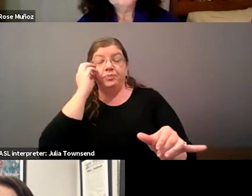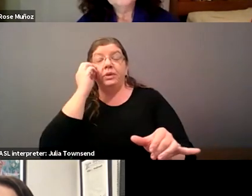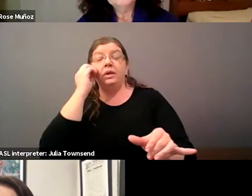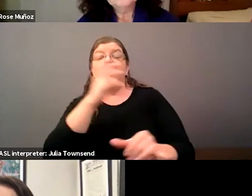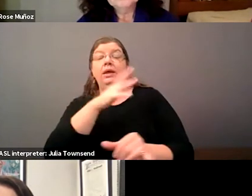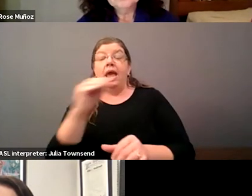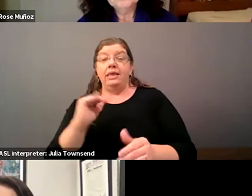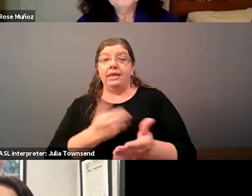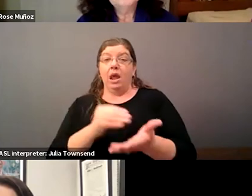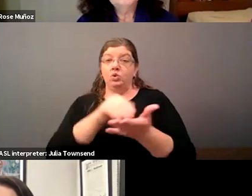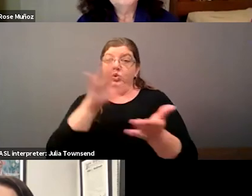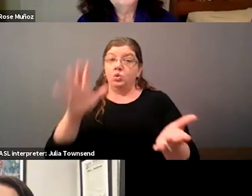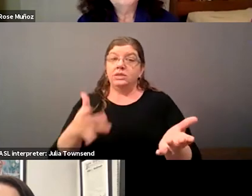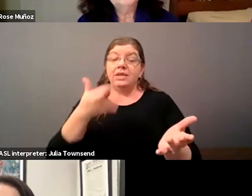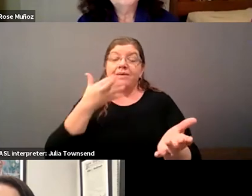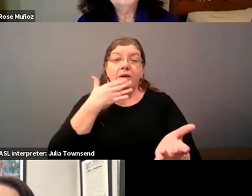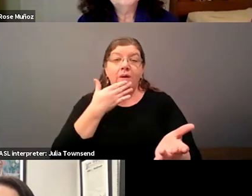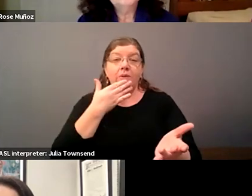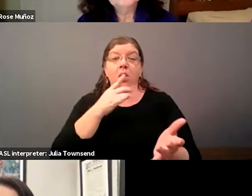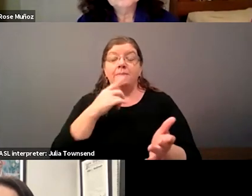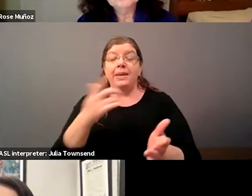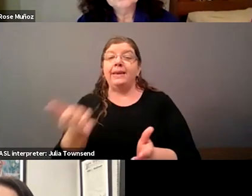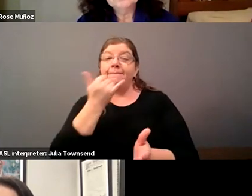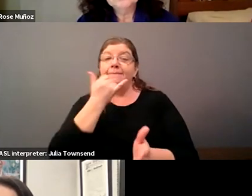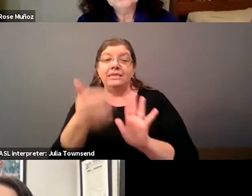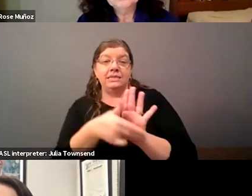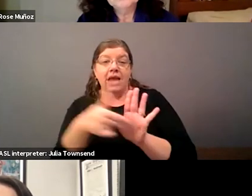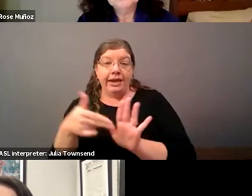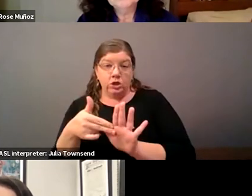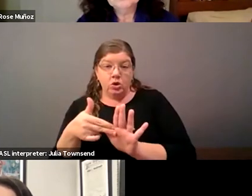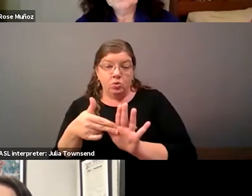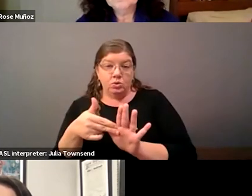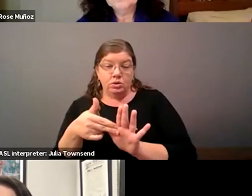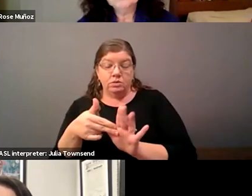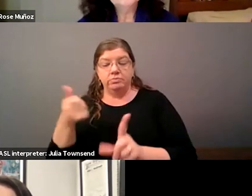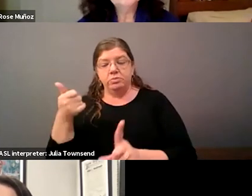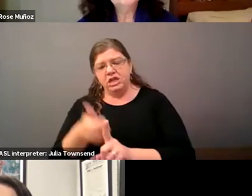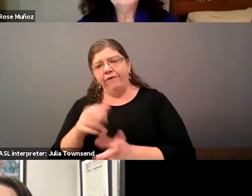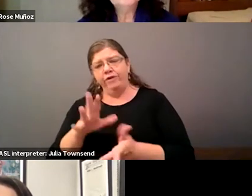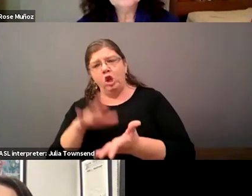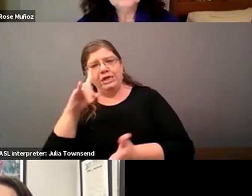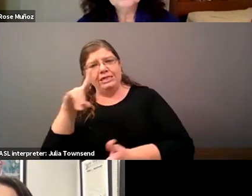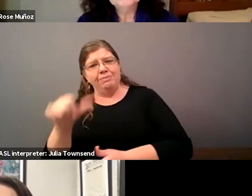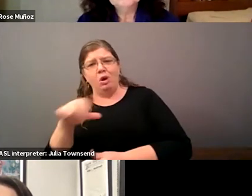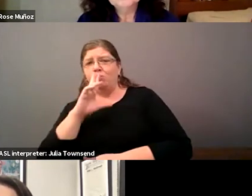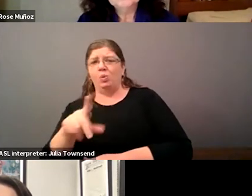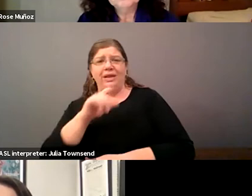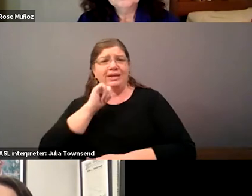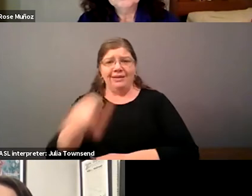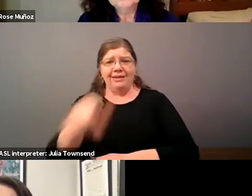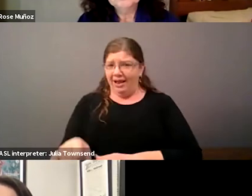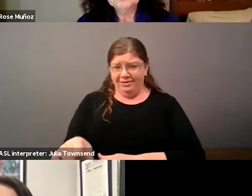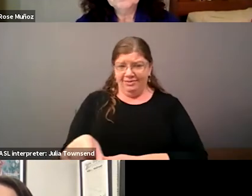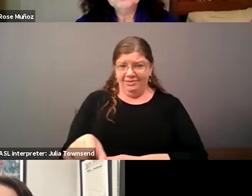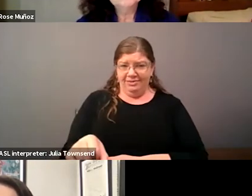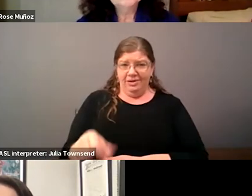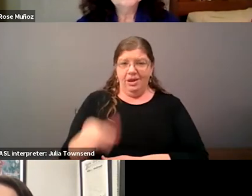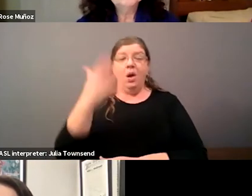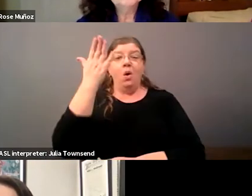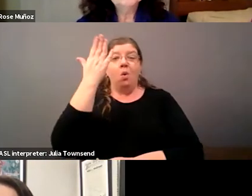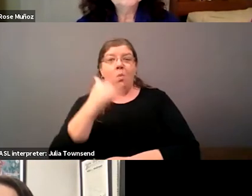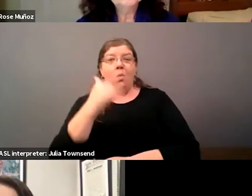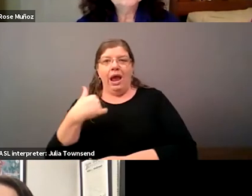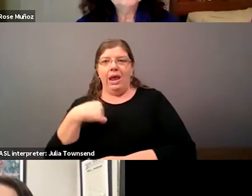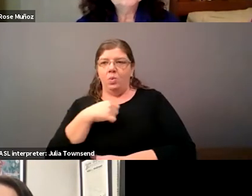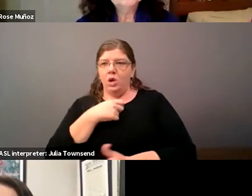that our students of color are being misdiagnosed as having learning disabilities because we are not meeting them where they're